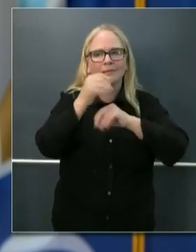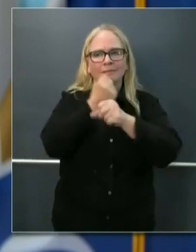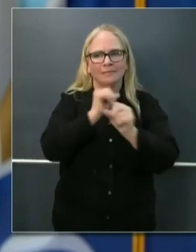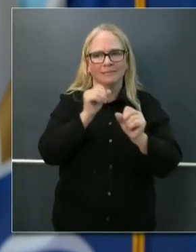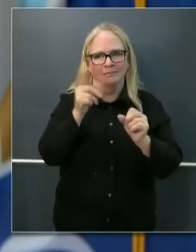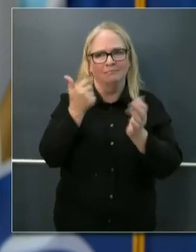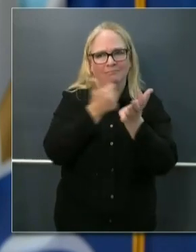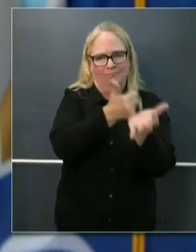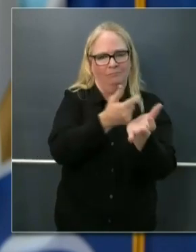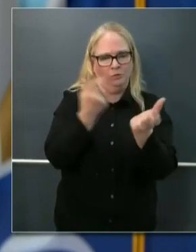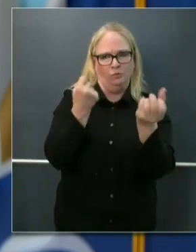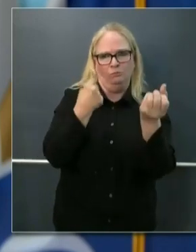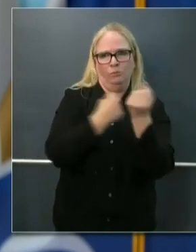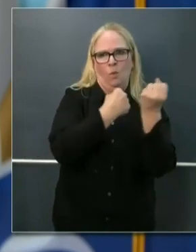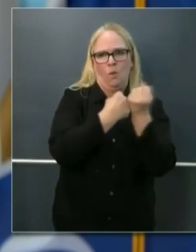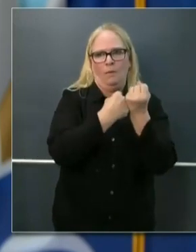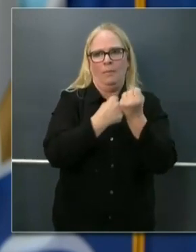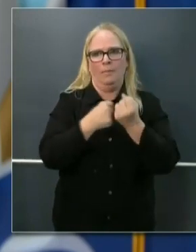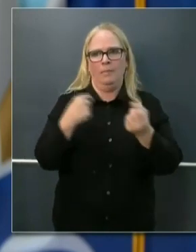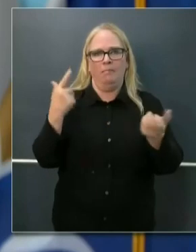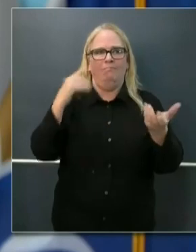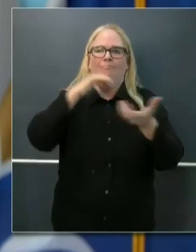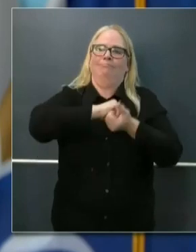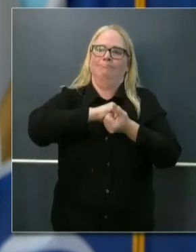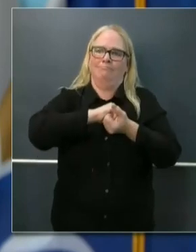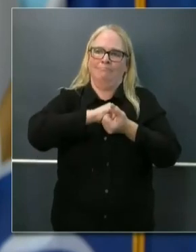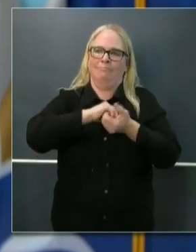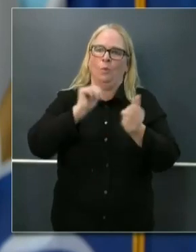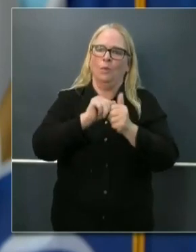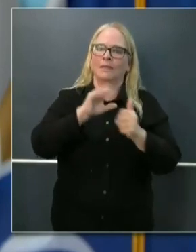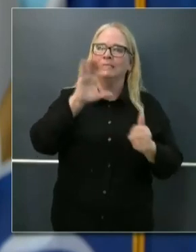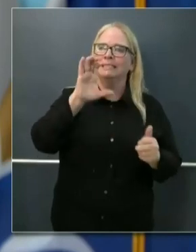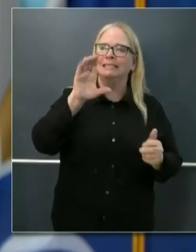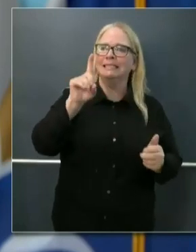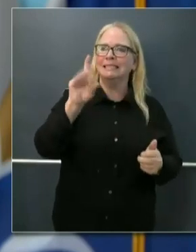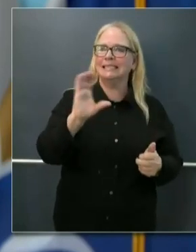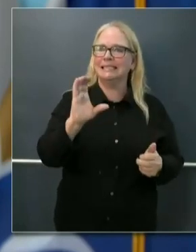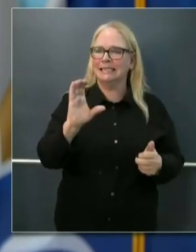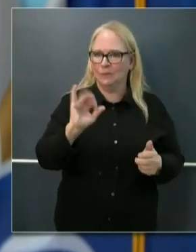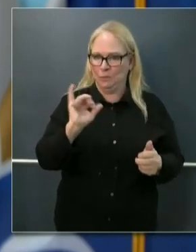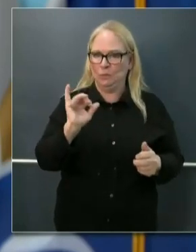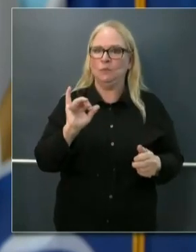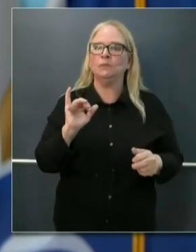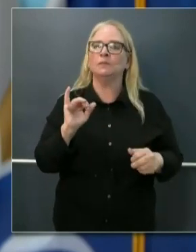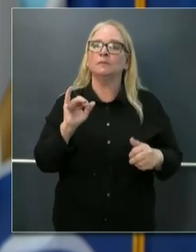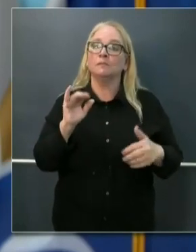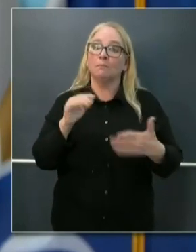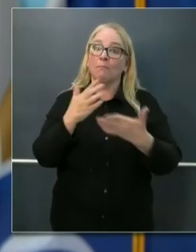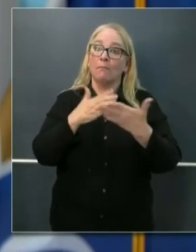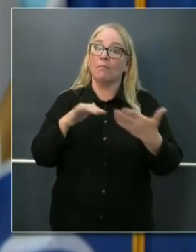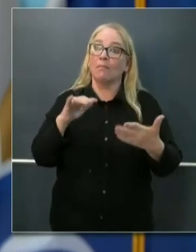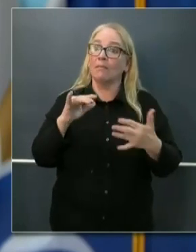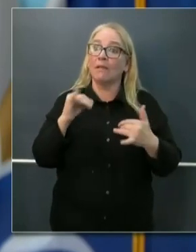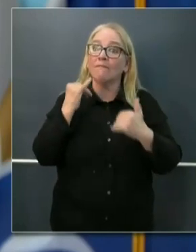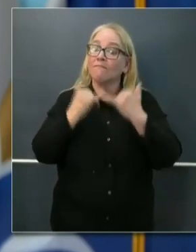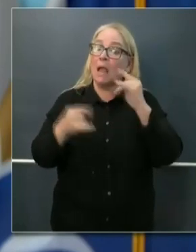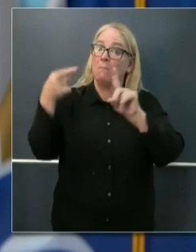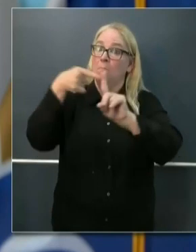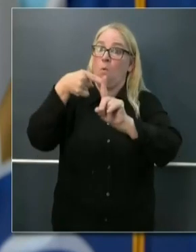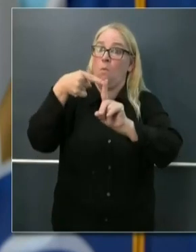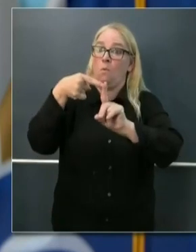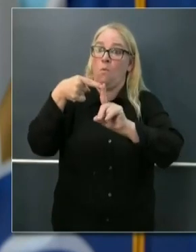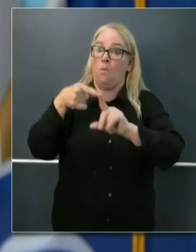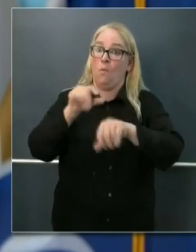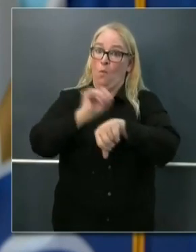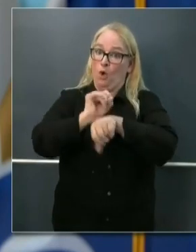working with our partners at the CDC that are also part of this larger ecosystem. Final point, we're also working with